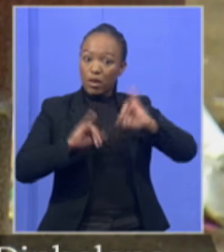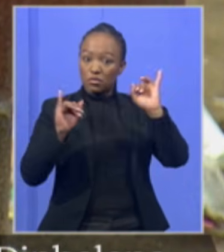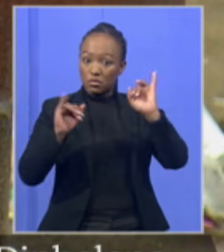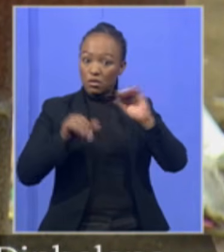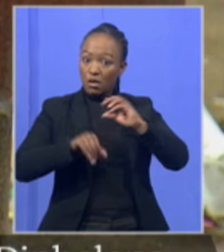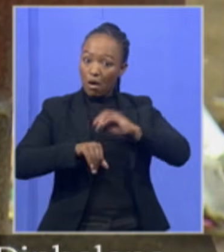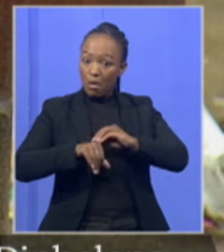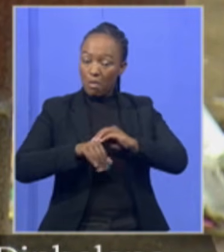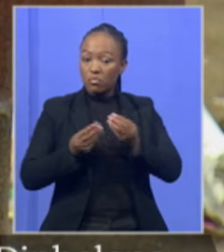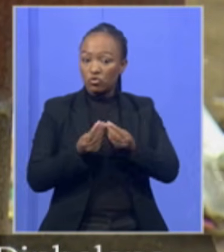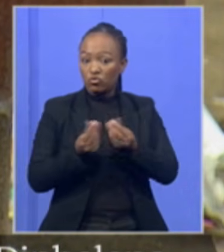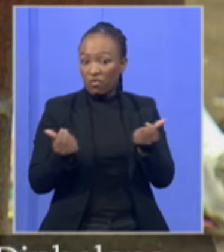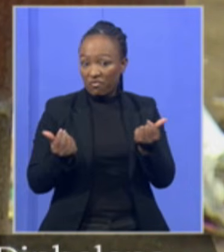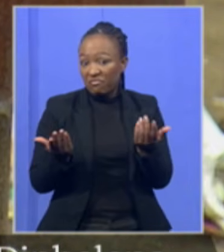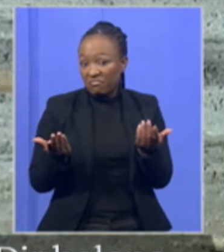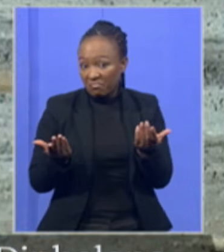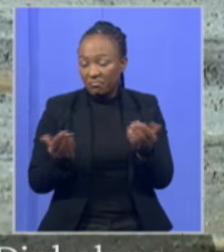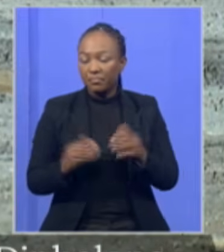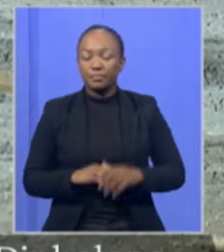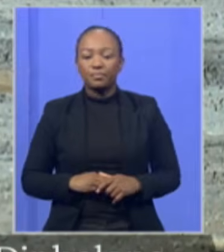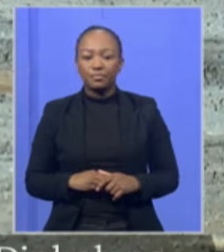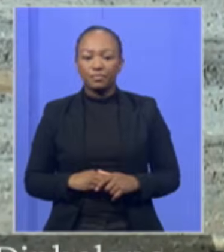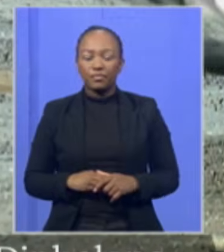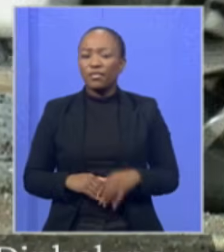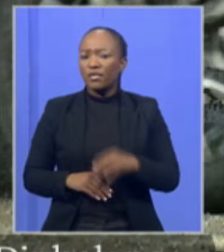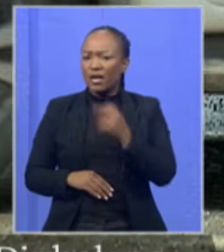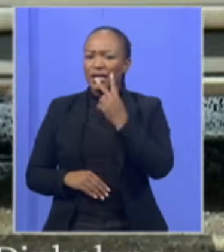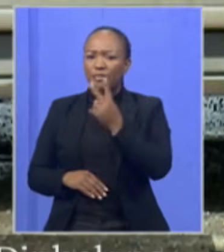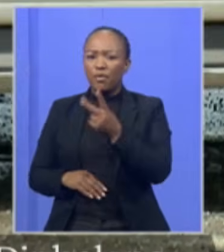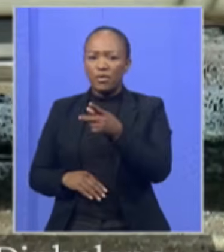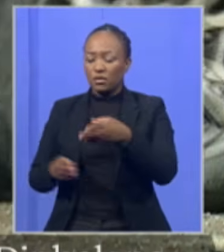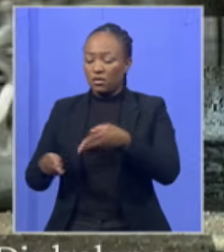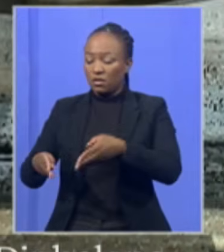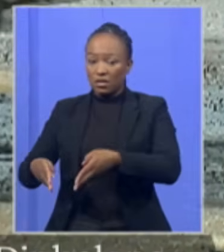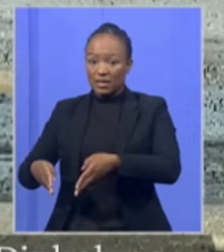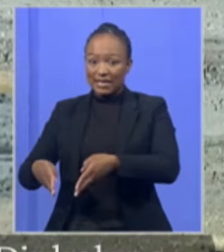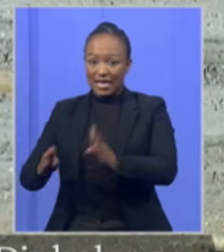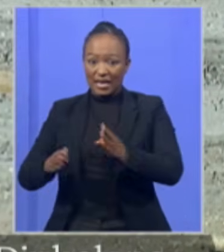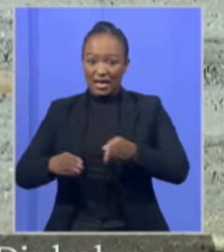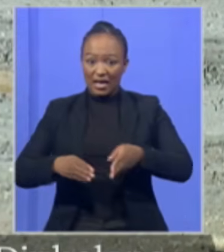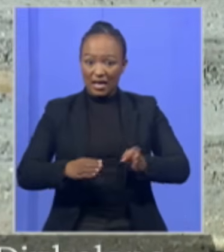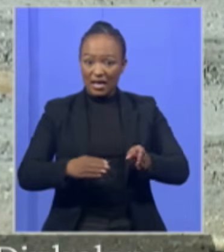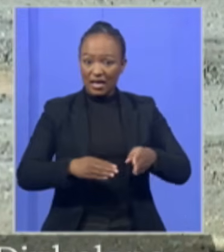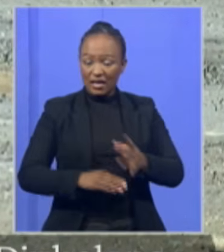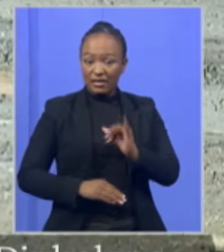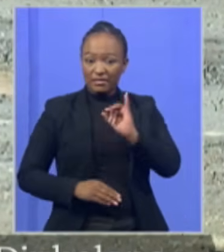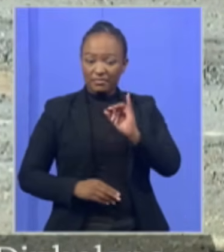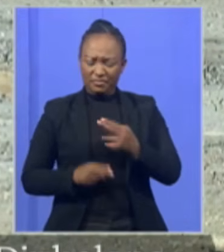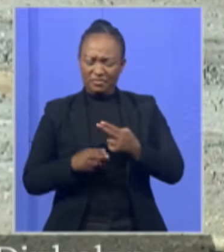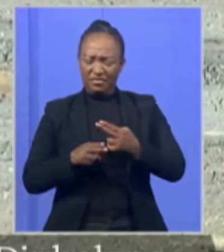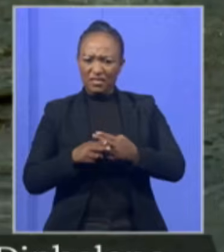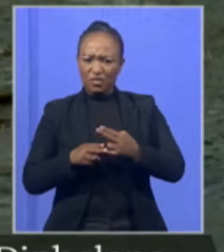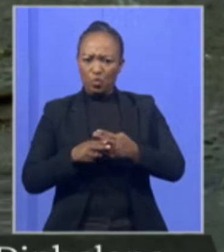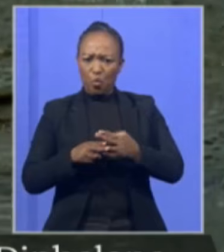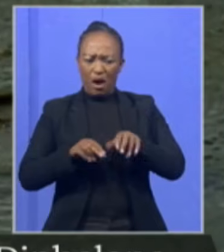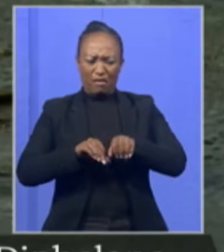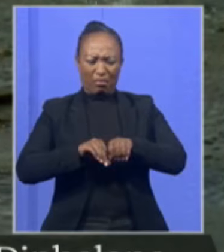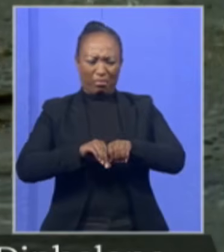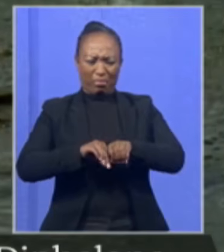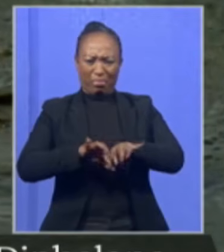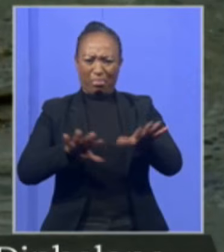that occurred as a result of this merger. Le bone le lona ditsela tse re tsamayang mo tsona, le bone disua di a tshologa di